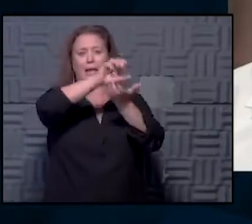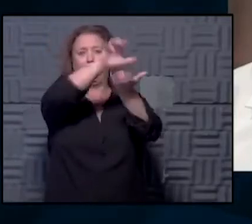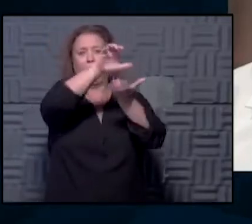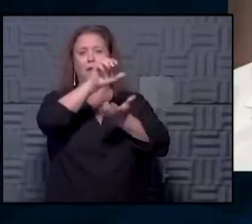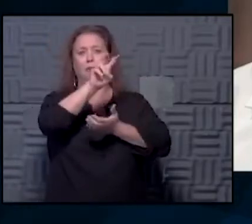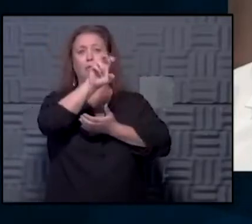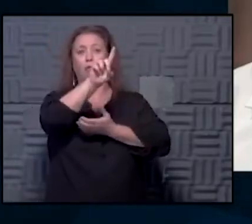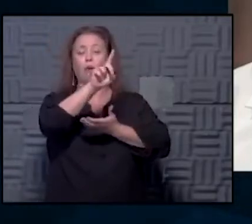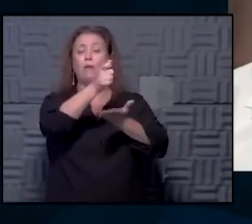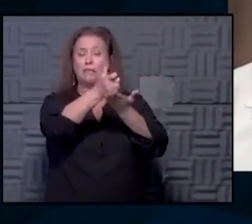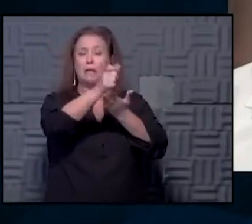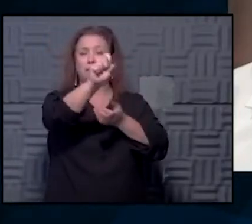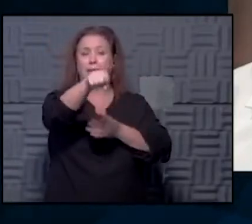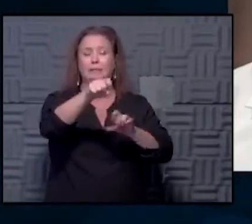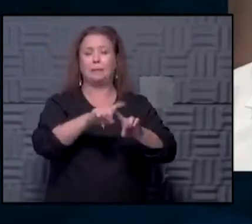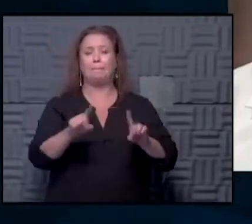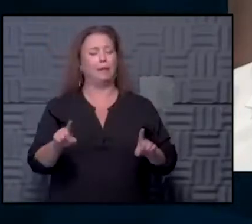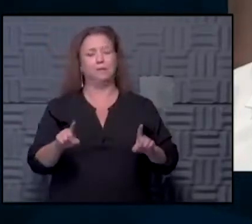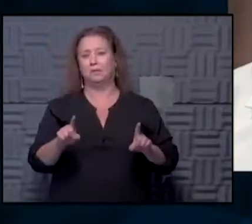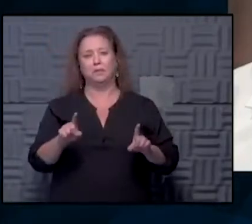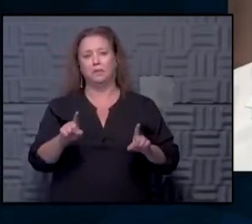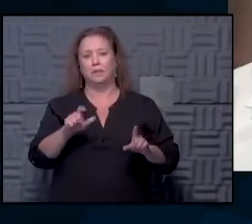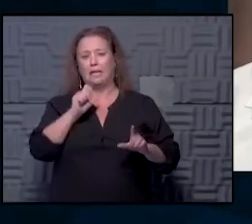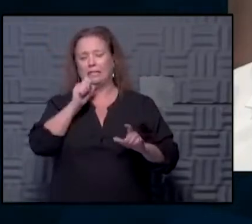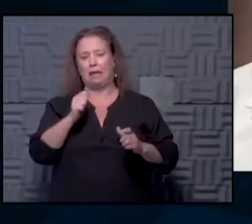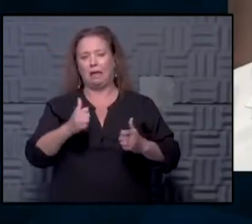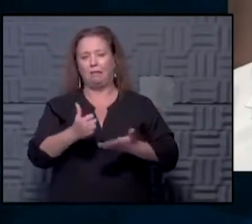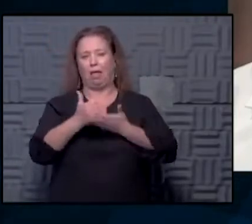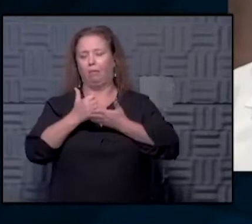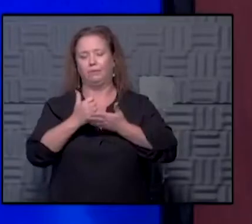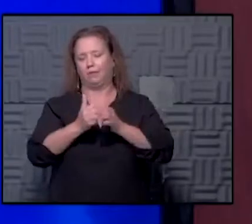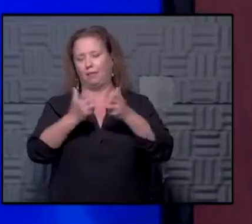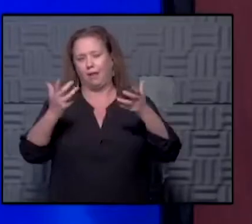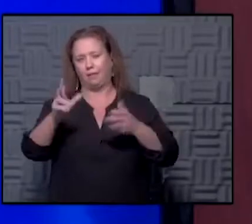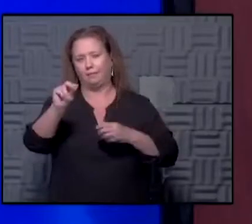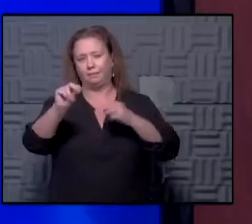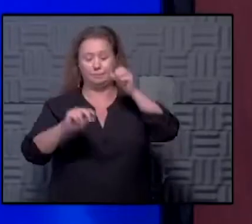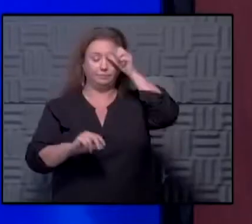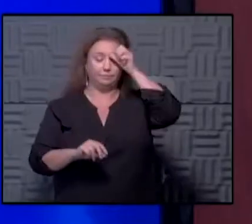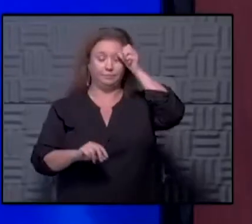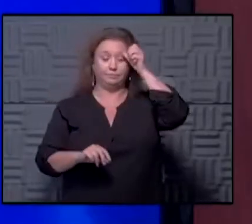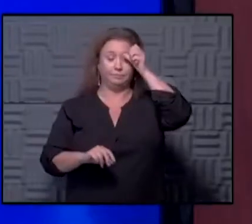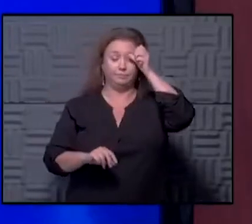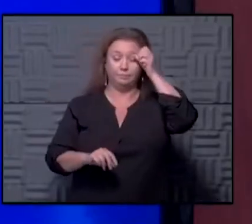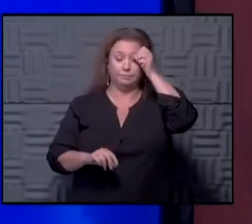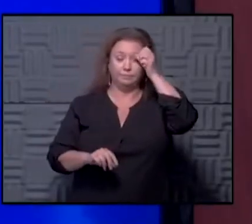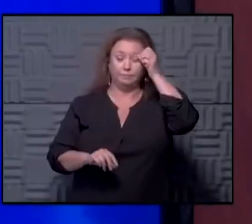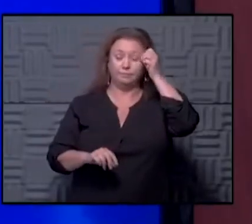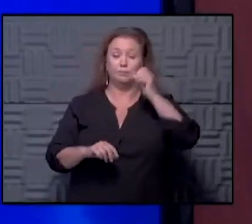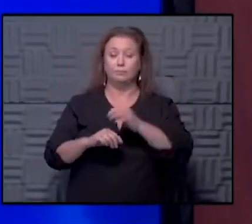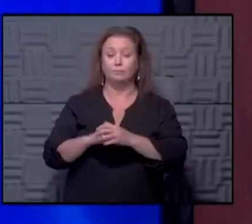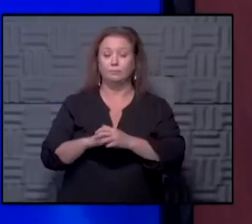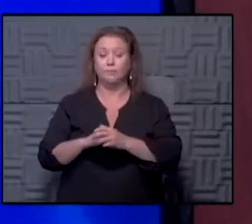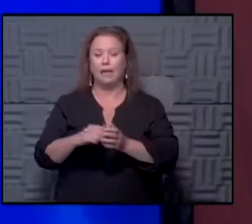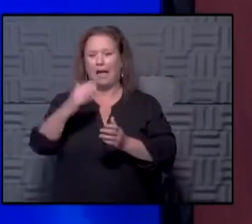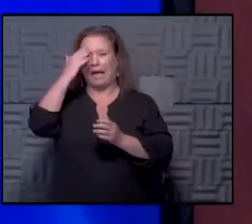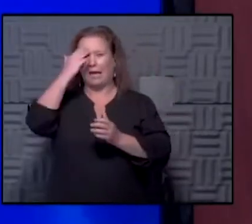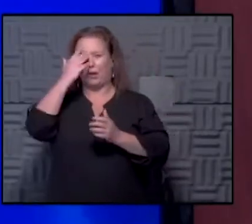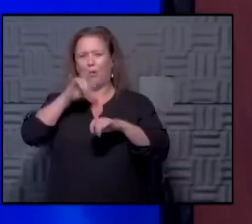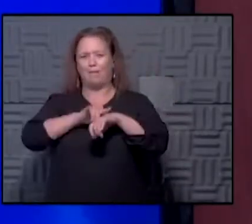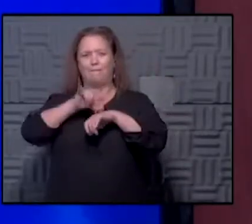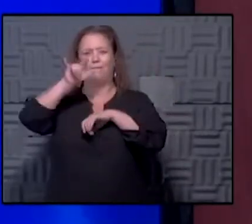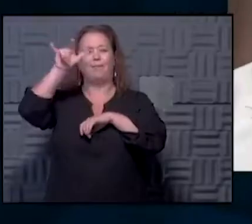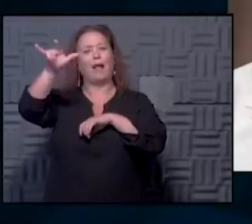have been helpful, but they've not been life-saving yet. Can you squeeze in one quick question before you go? Because I know you got to